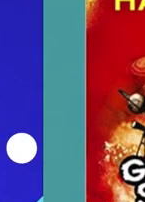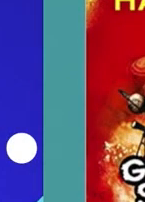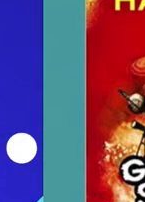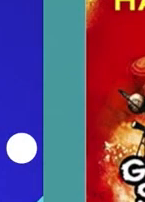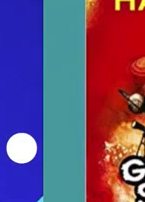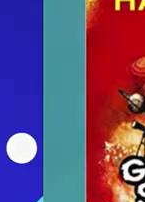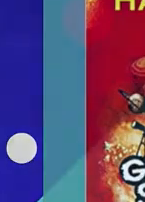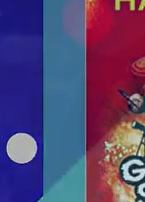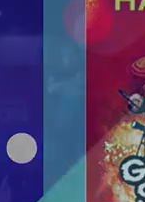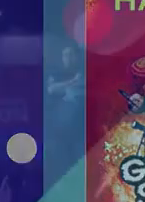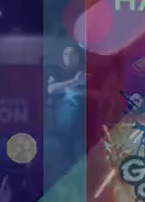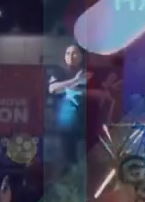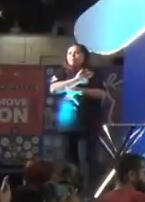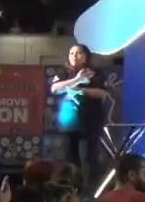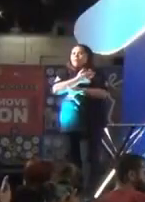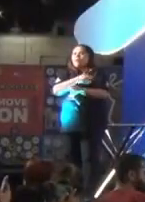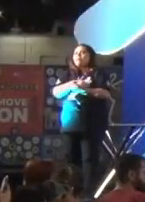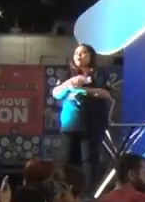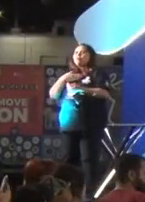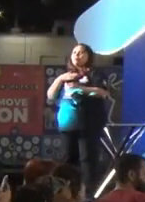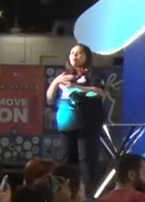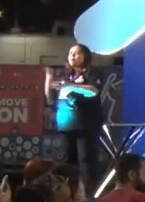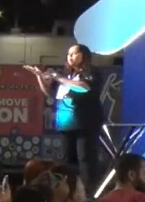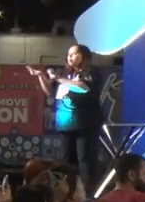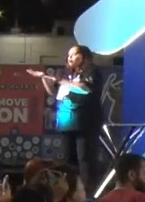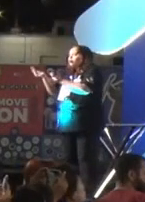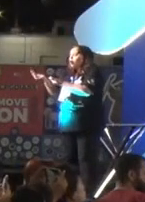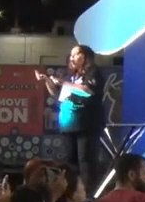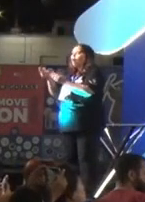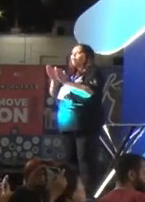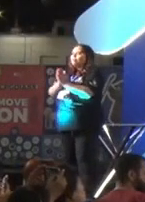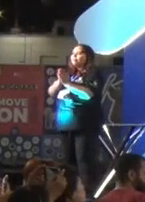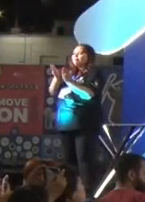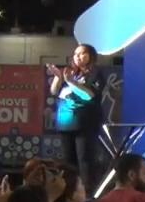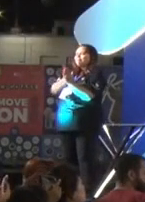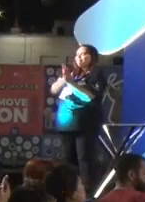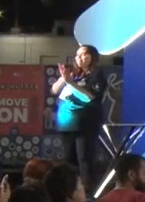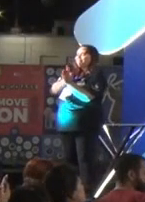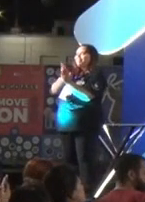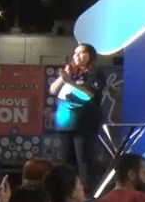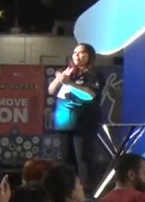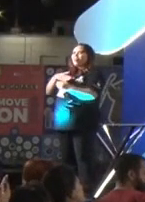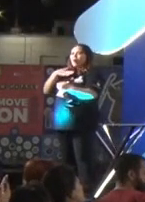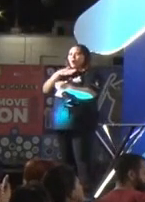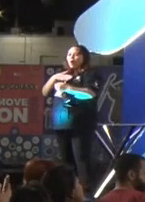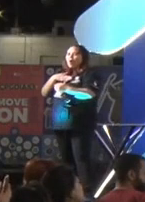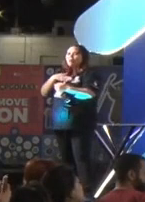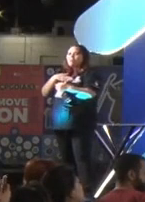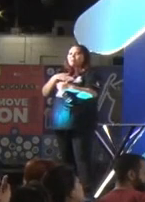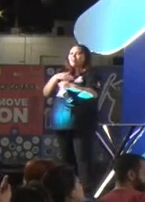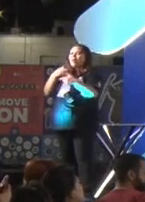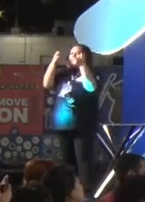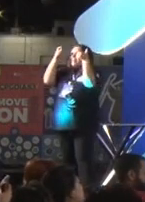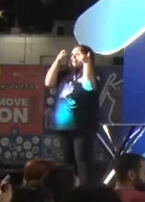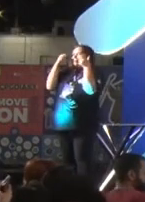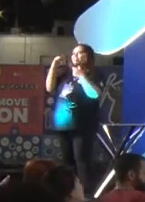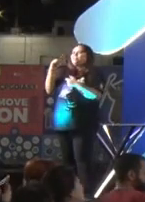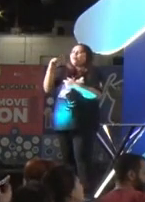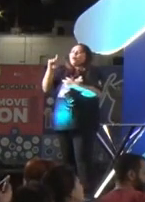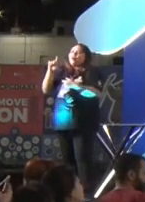the science is real science. Princess Olivia, silly, quirky,